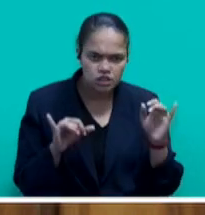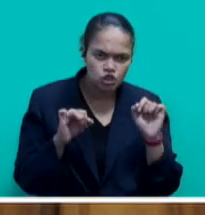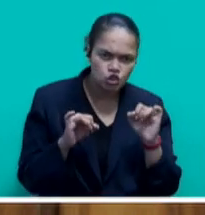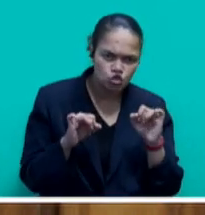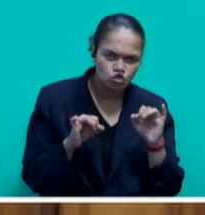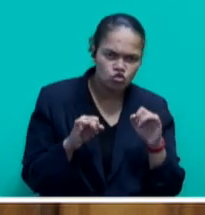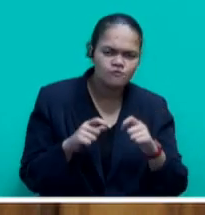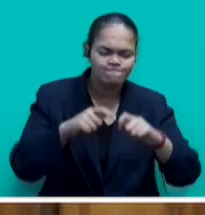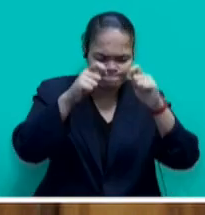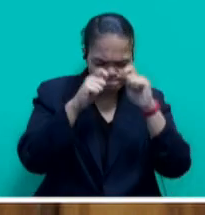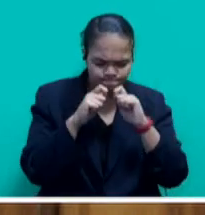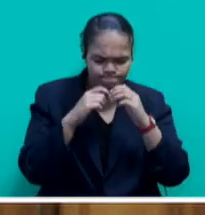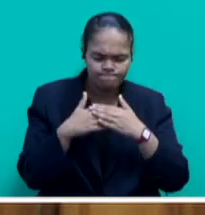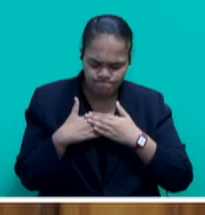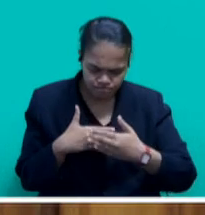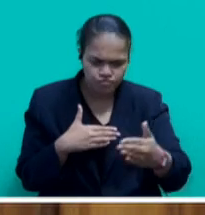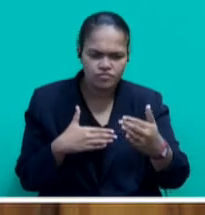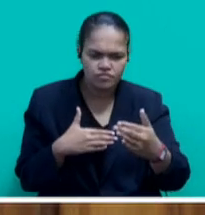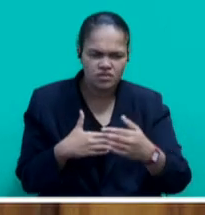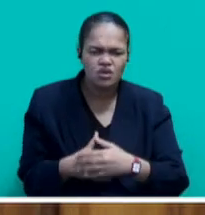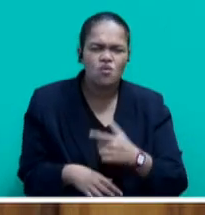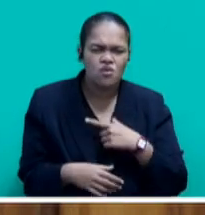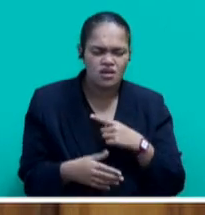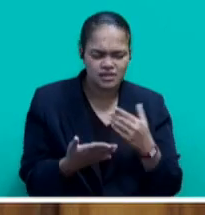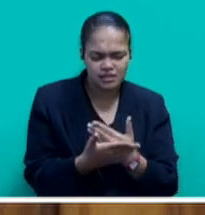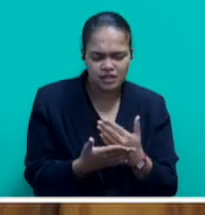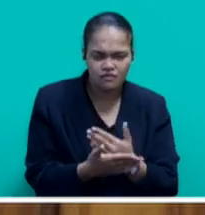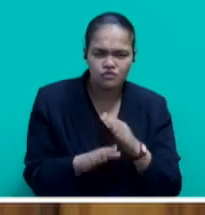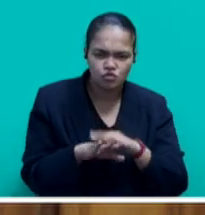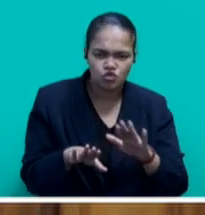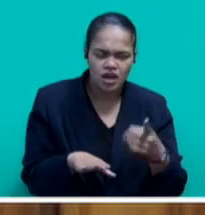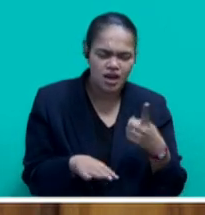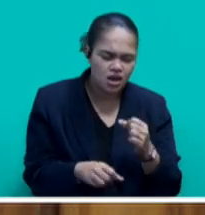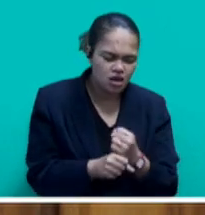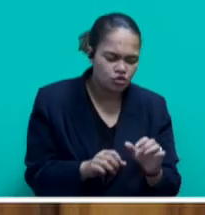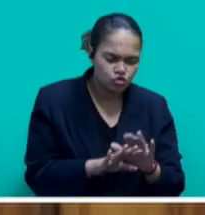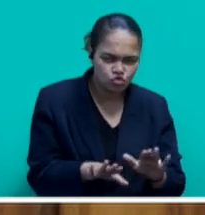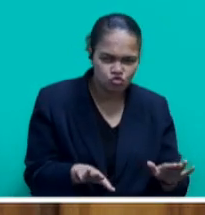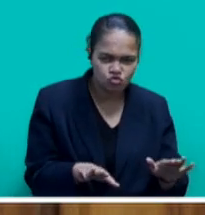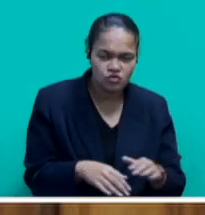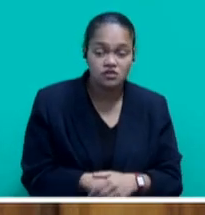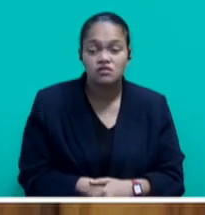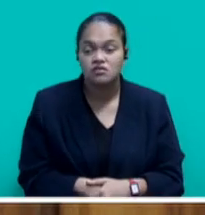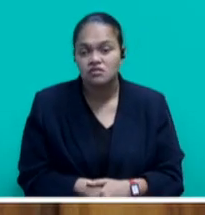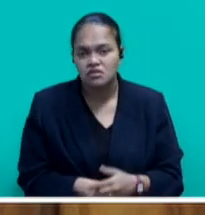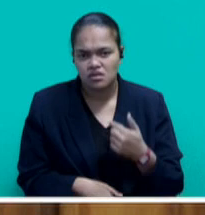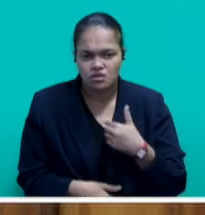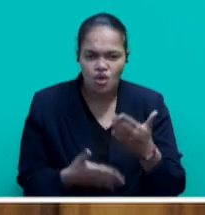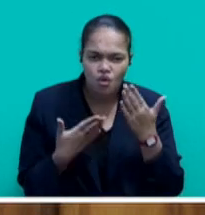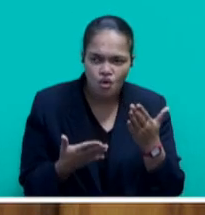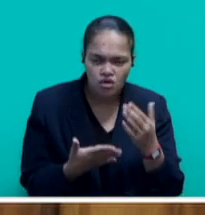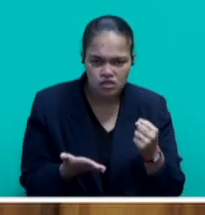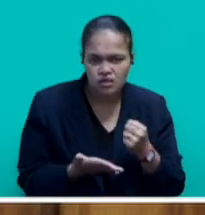head-on and make the tough decisions today for the sake of our children and grandchildren. As the Assistant Minister in the Office of the Prime Minister, I am honored to support the